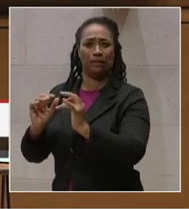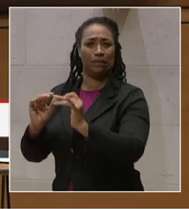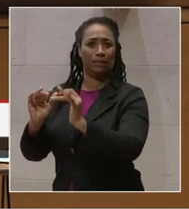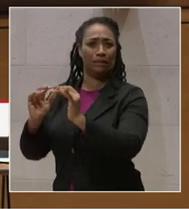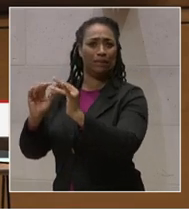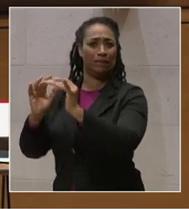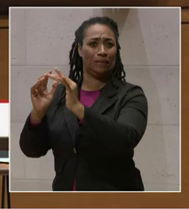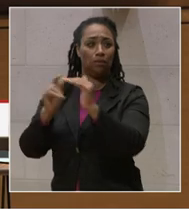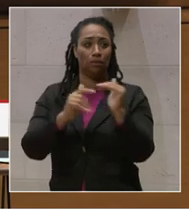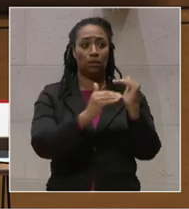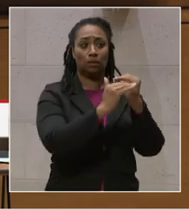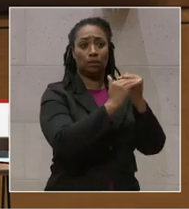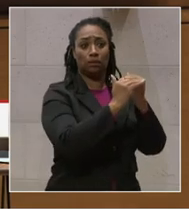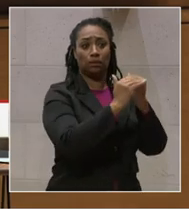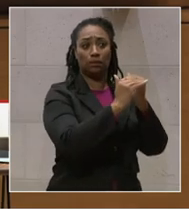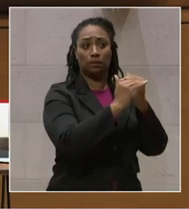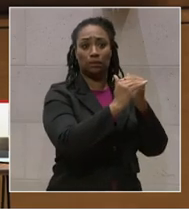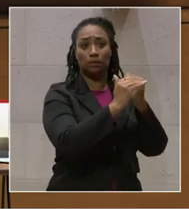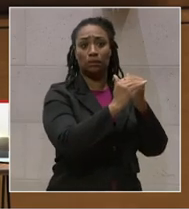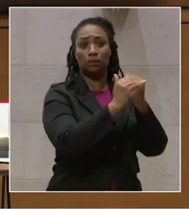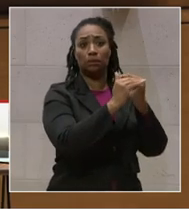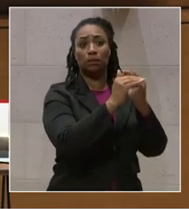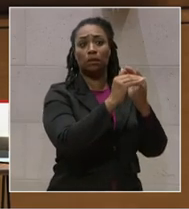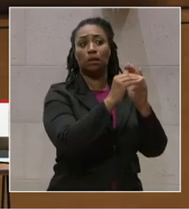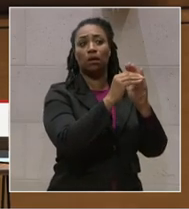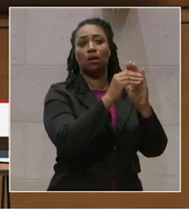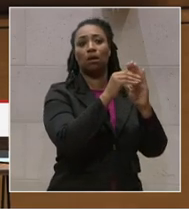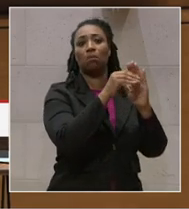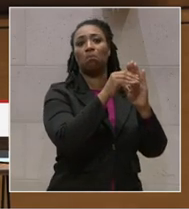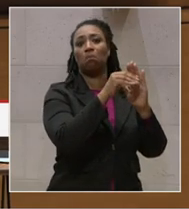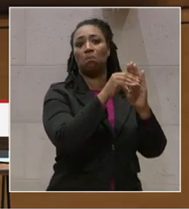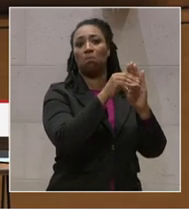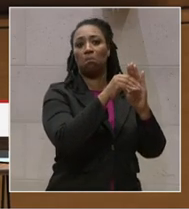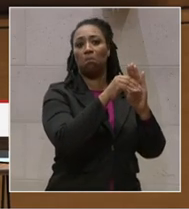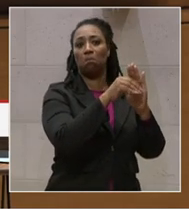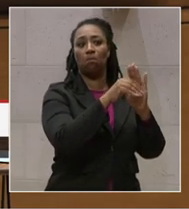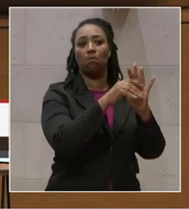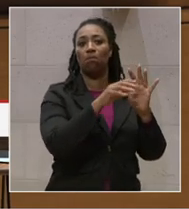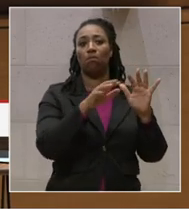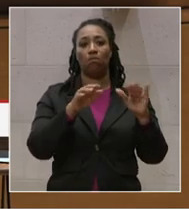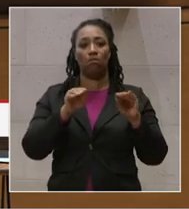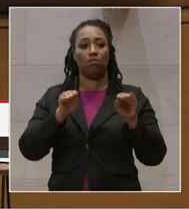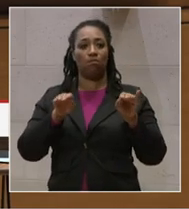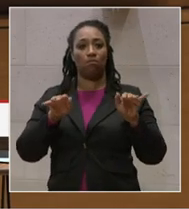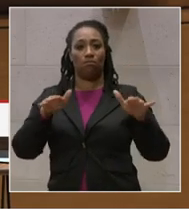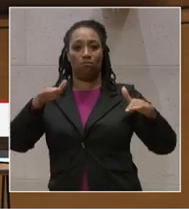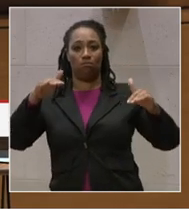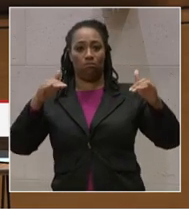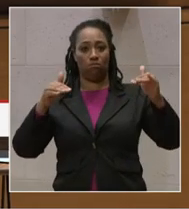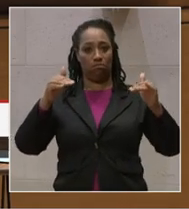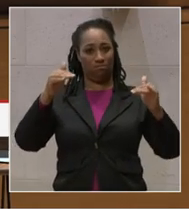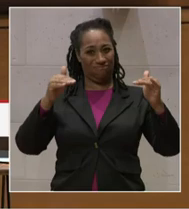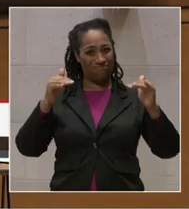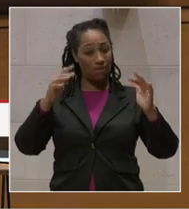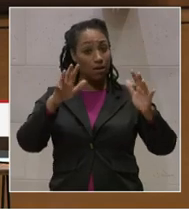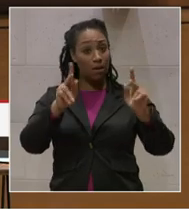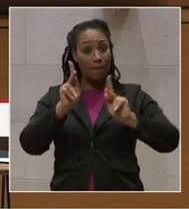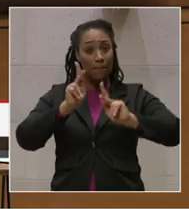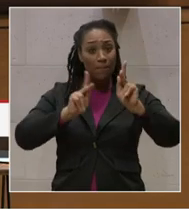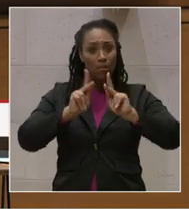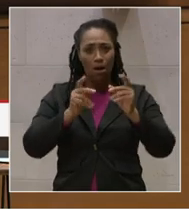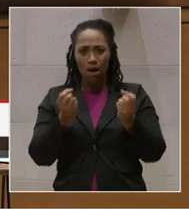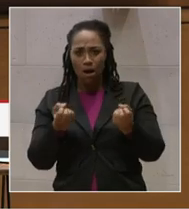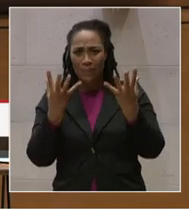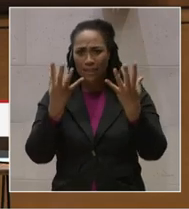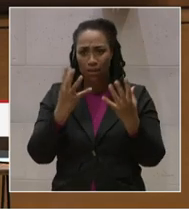least, this is always about the people and how many people we're able to serve. And so when this goal was set out back